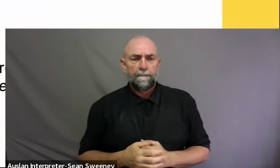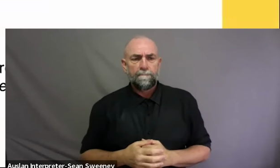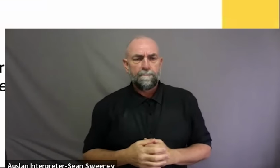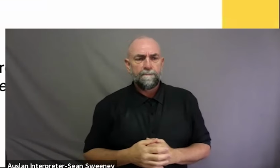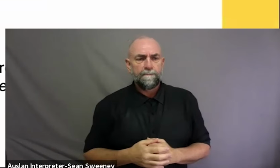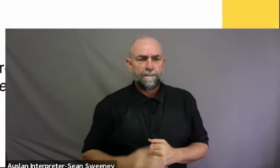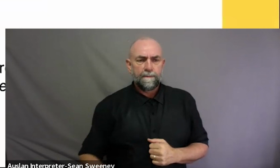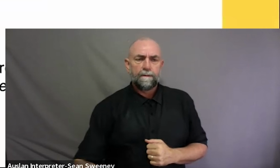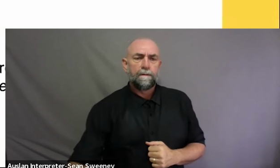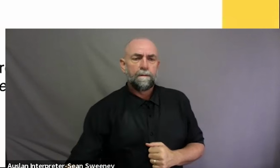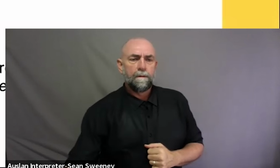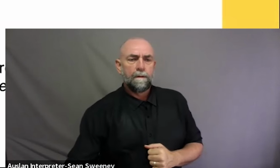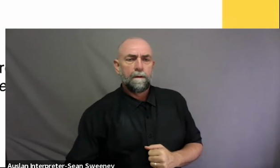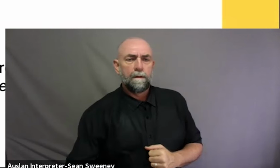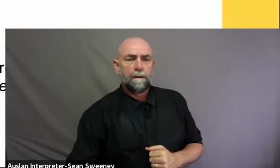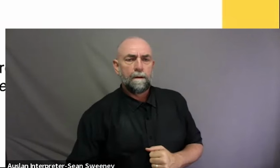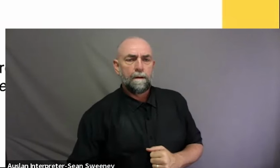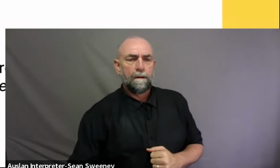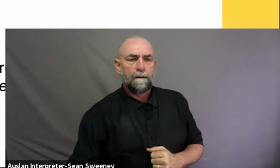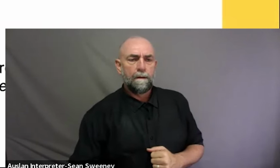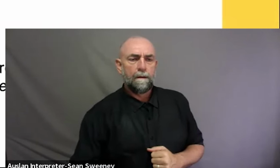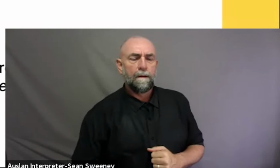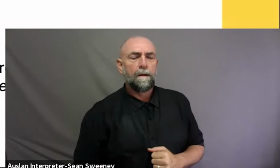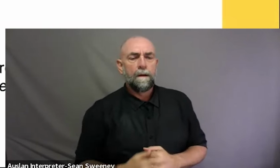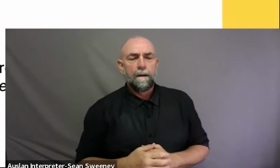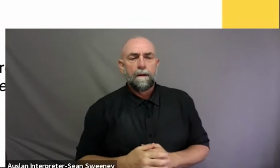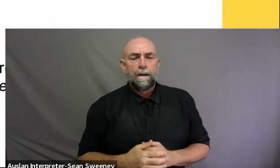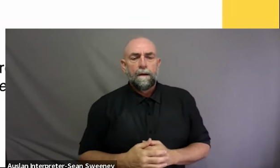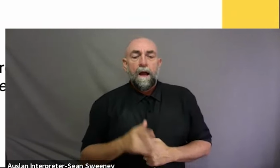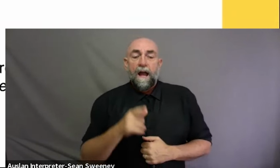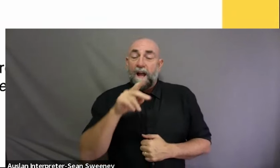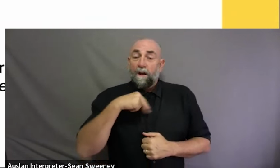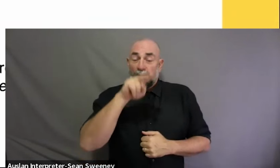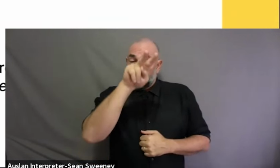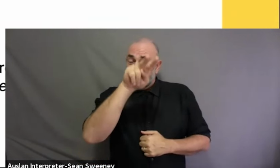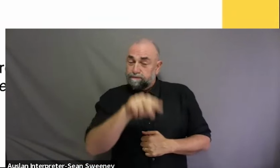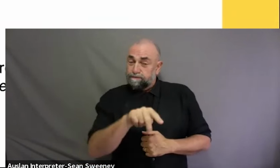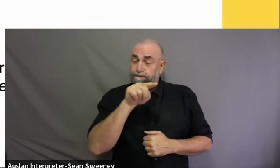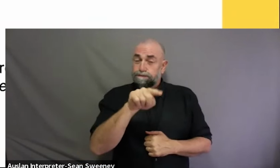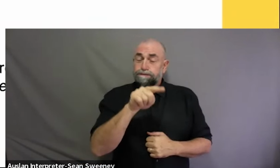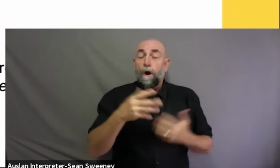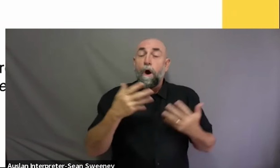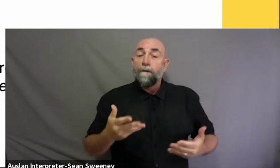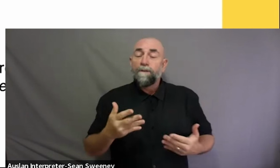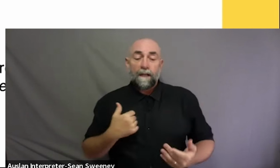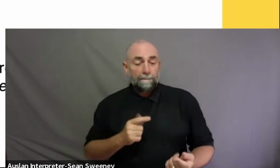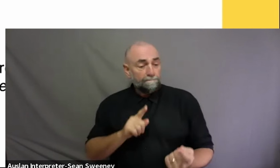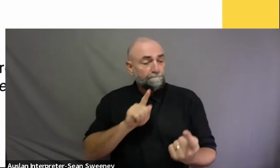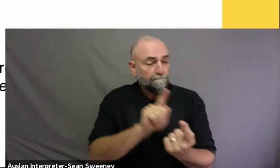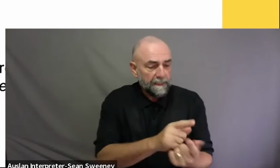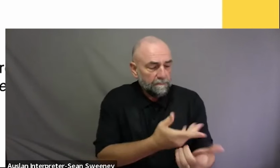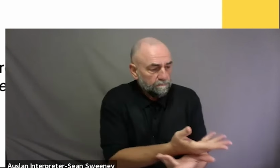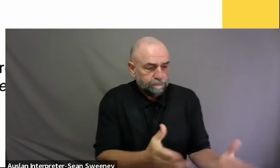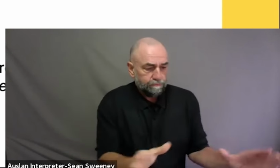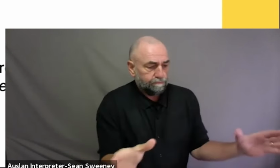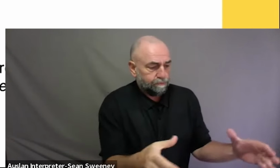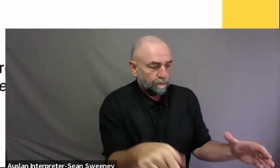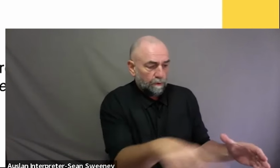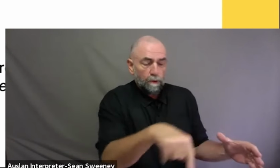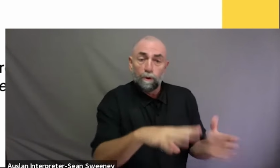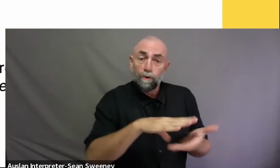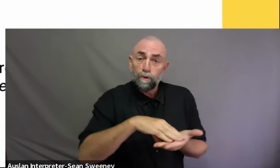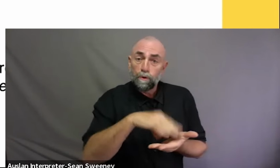This is a quote that I often introduce to my design students when we start talking about empathy, and that happens a lot in design. We